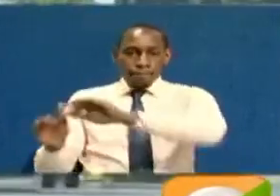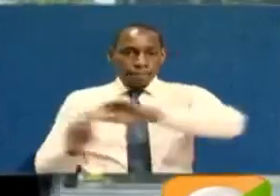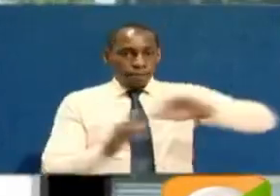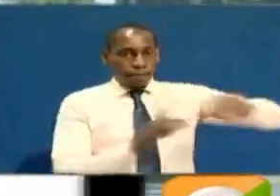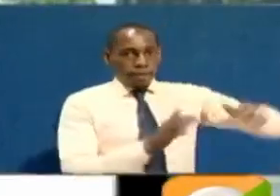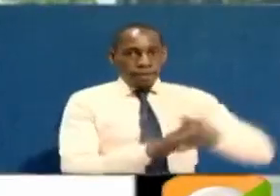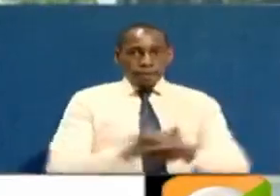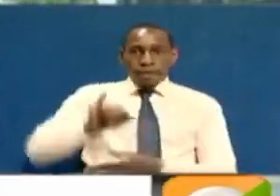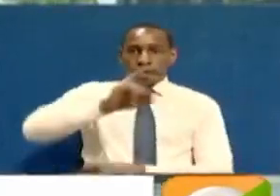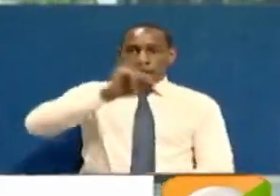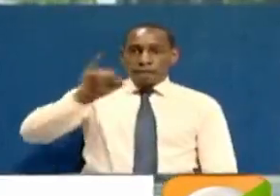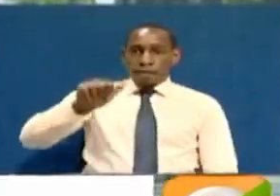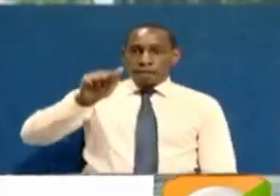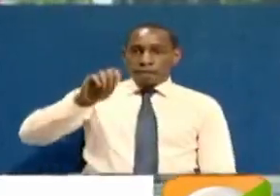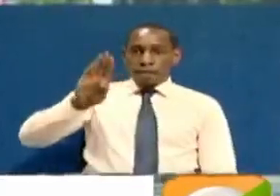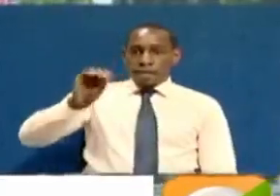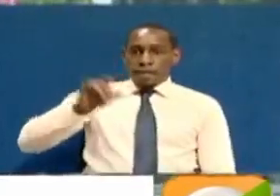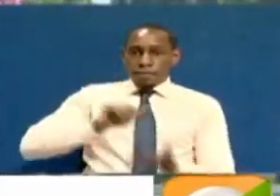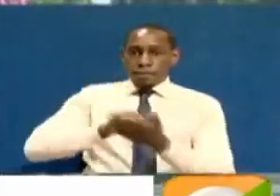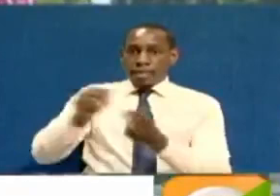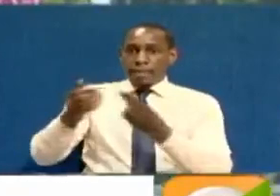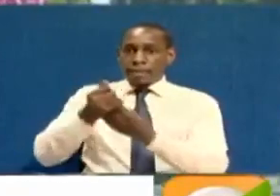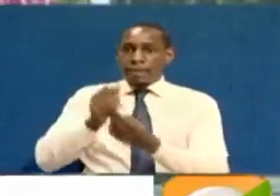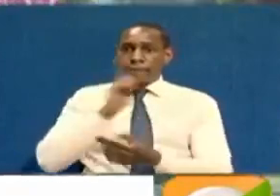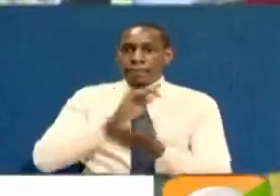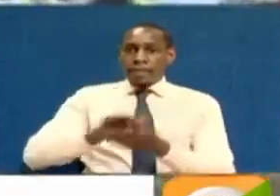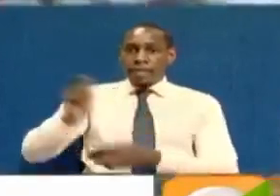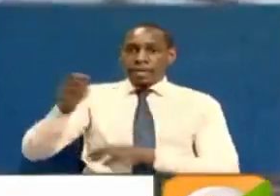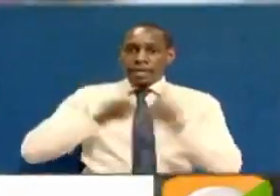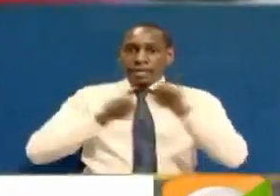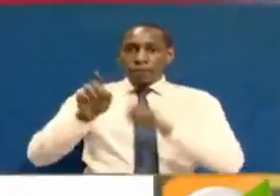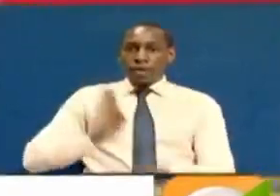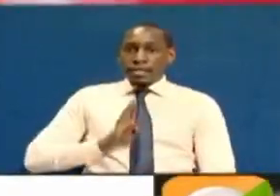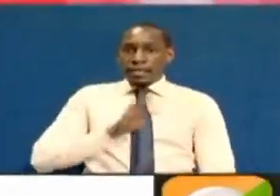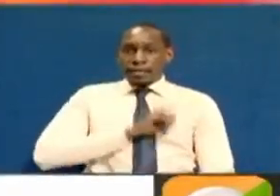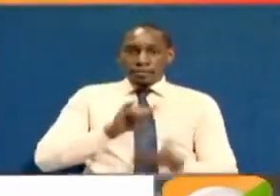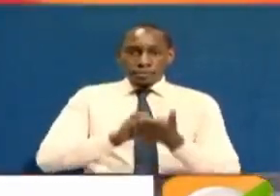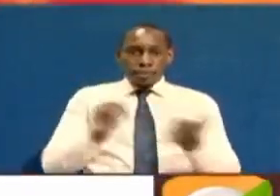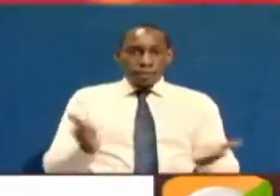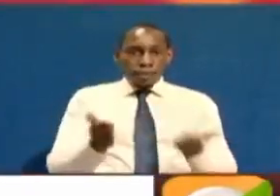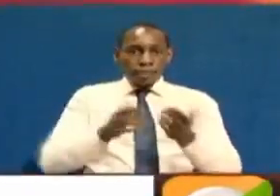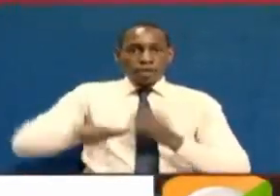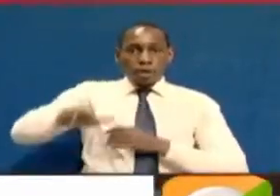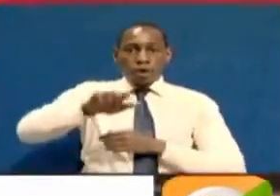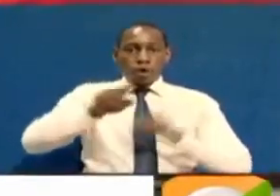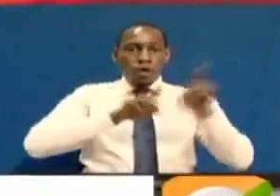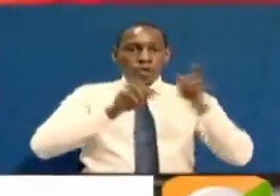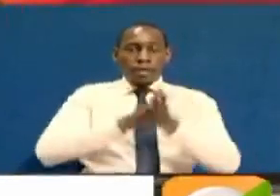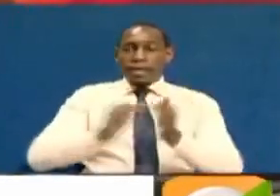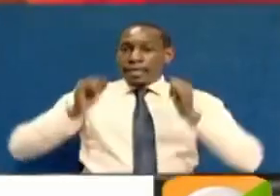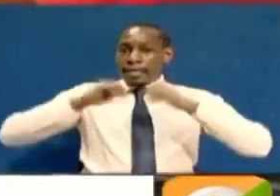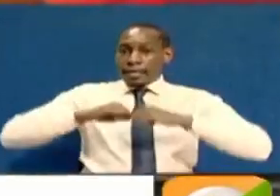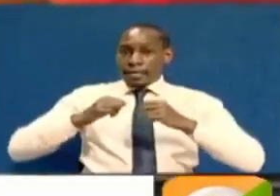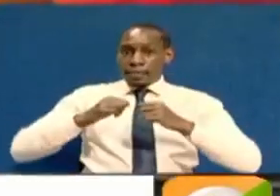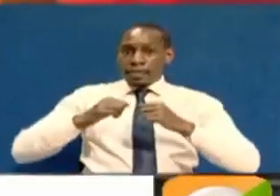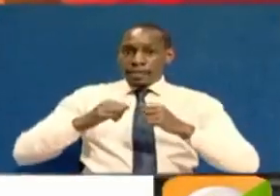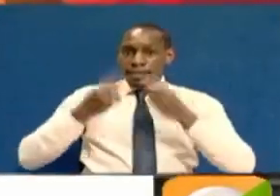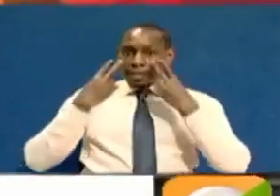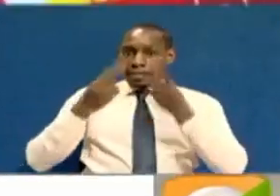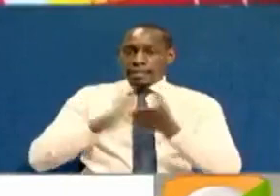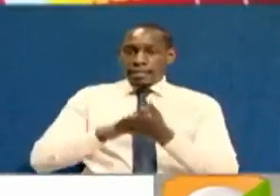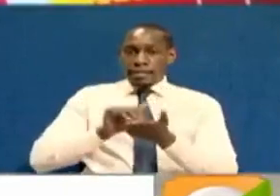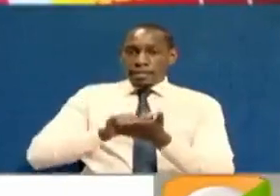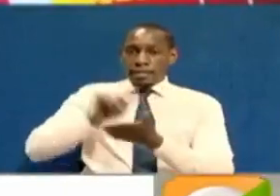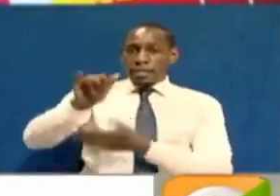Elsewhere, Jambojet has entered into a partnership with the Kenya Tourism Board to promote domestic tourism. The deal will see one of the